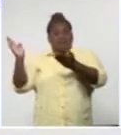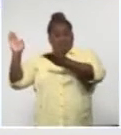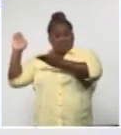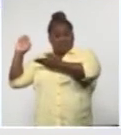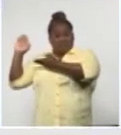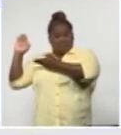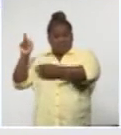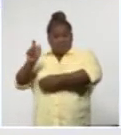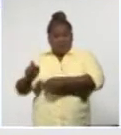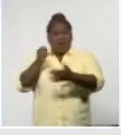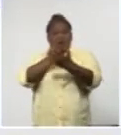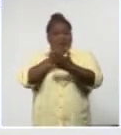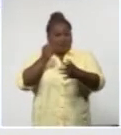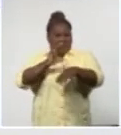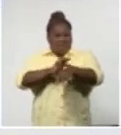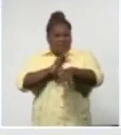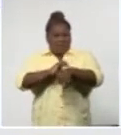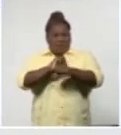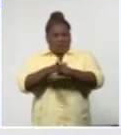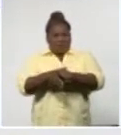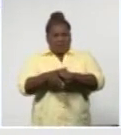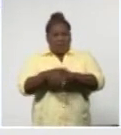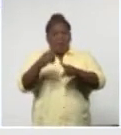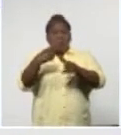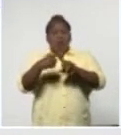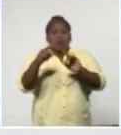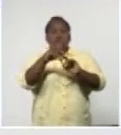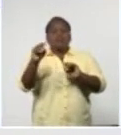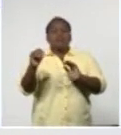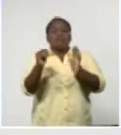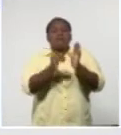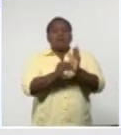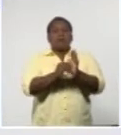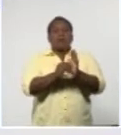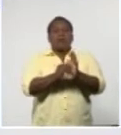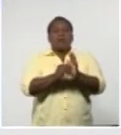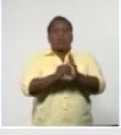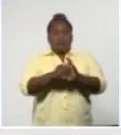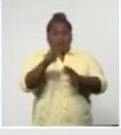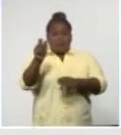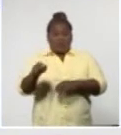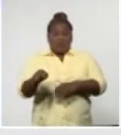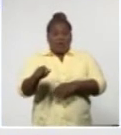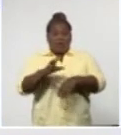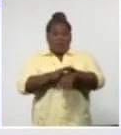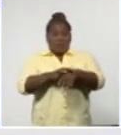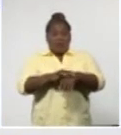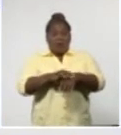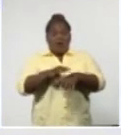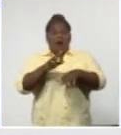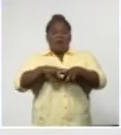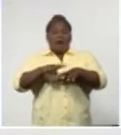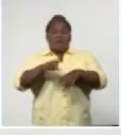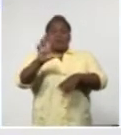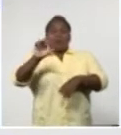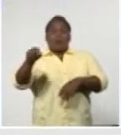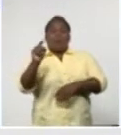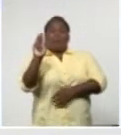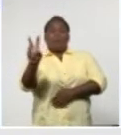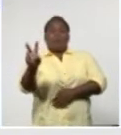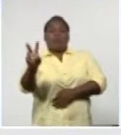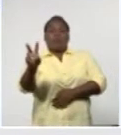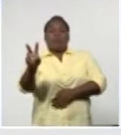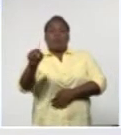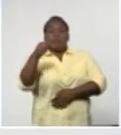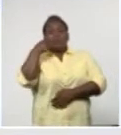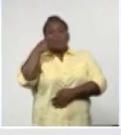100,000 inhabitants over the last 15 days. But nonetheless, it is slower than the one it had yesterday. It